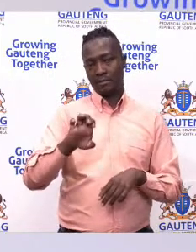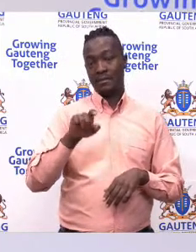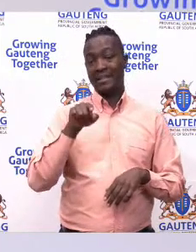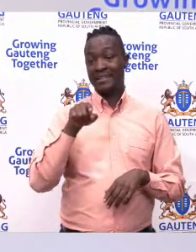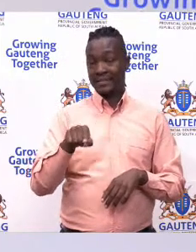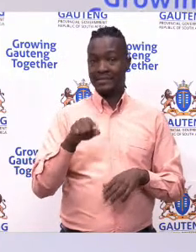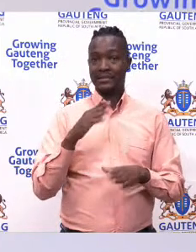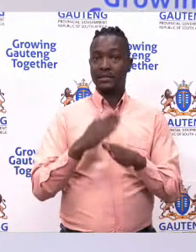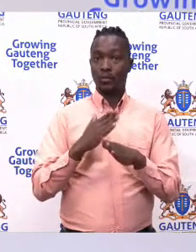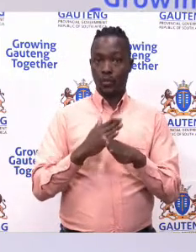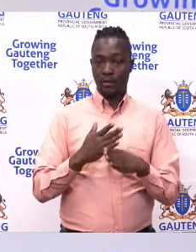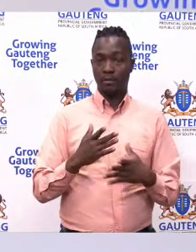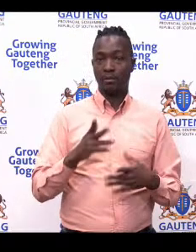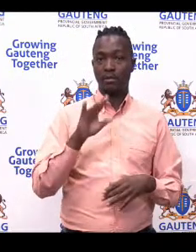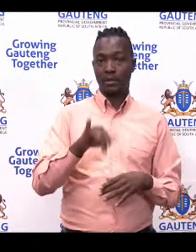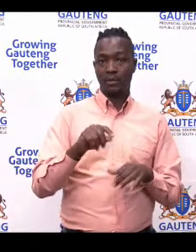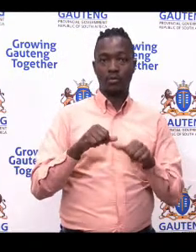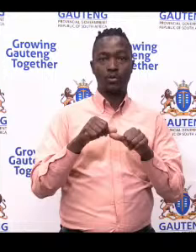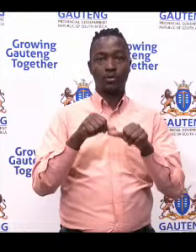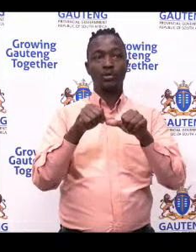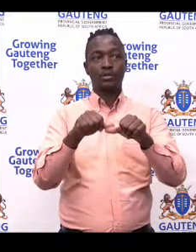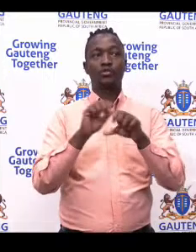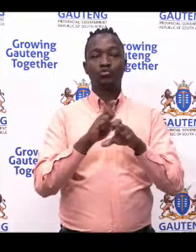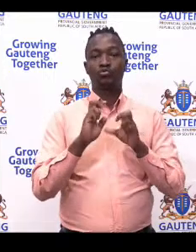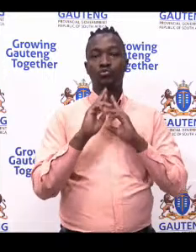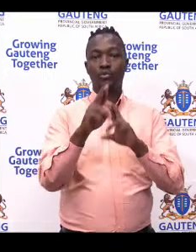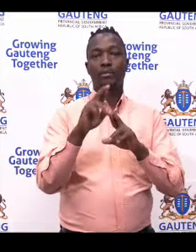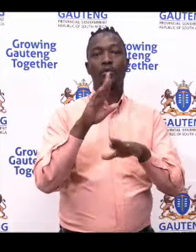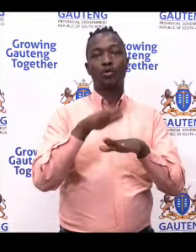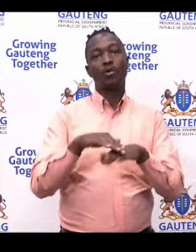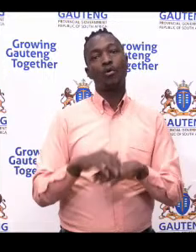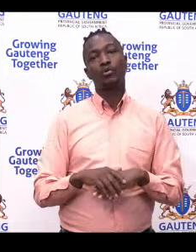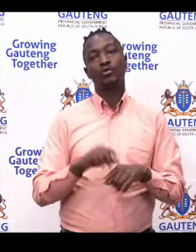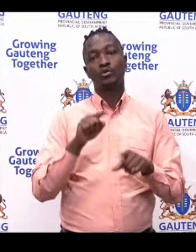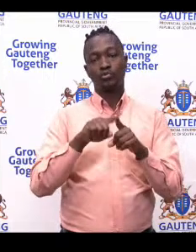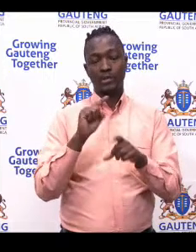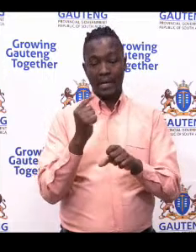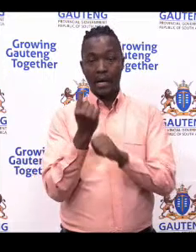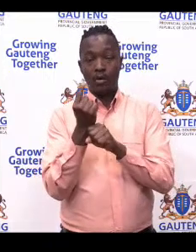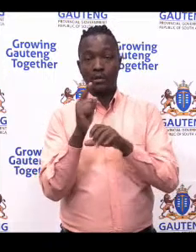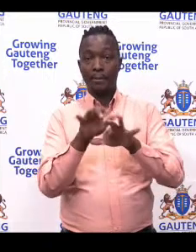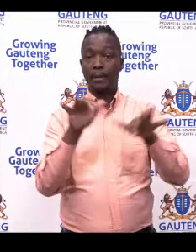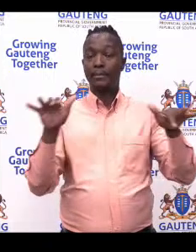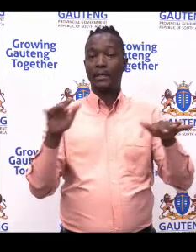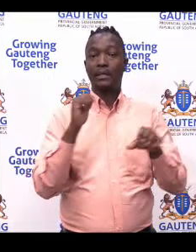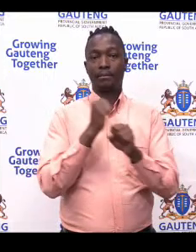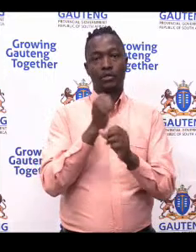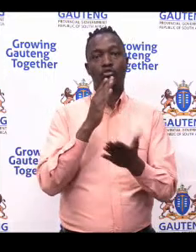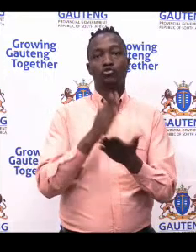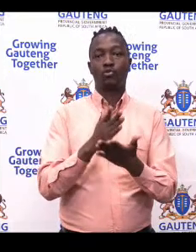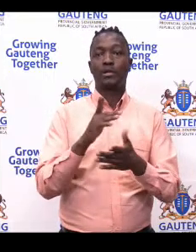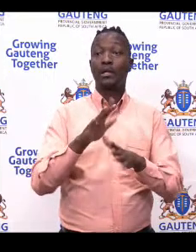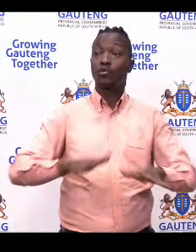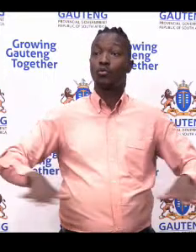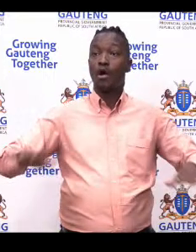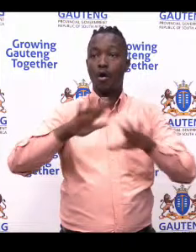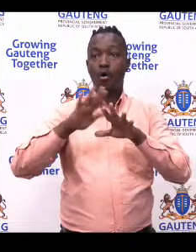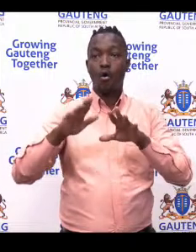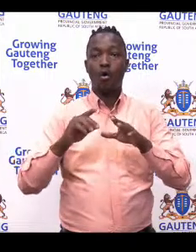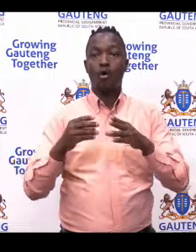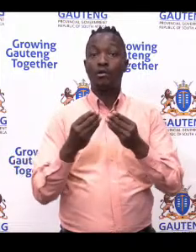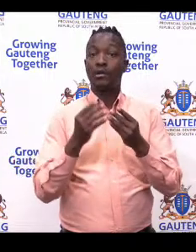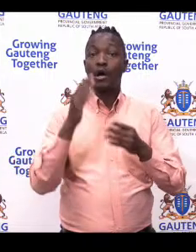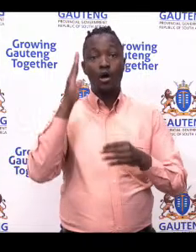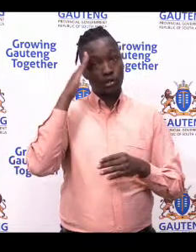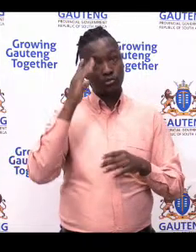that we continue to report on to the Gauteng public, and making sure that we are all abreast on the progress